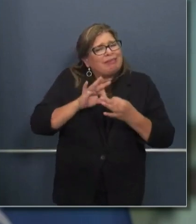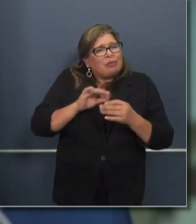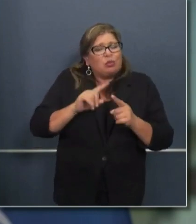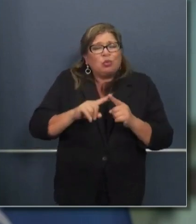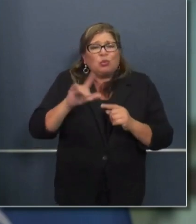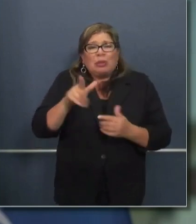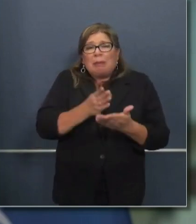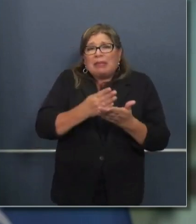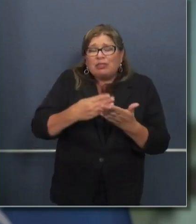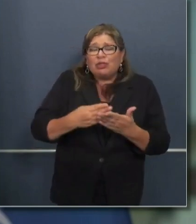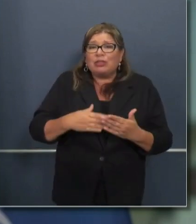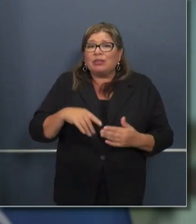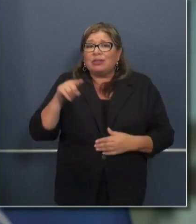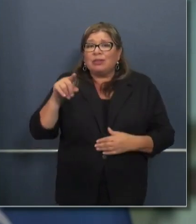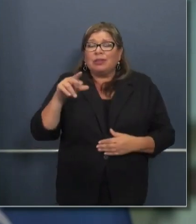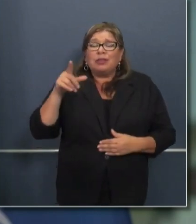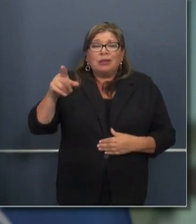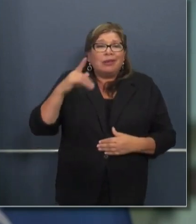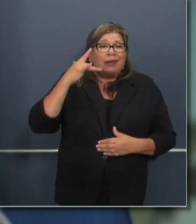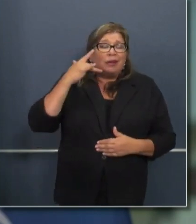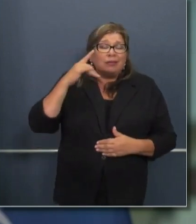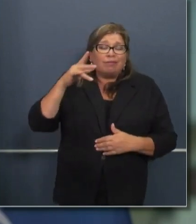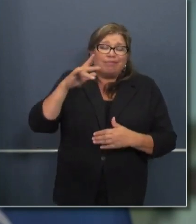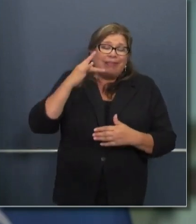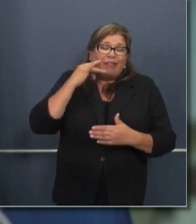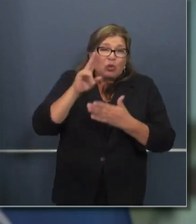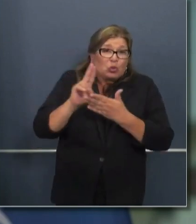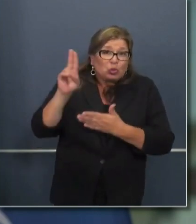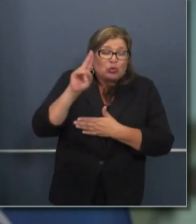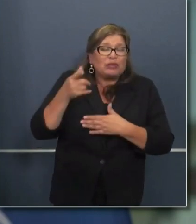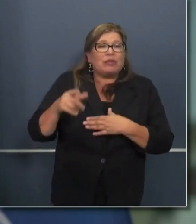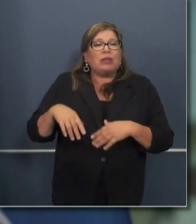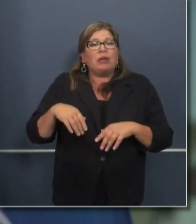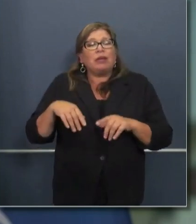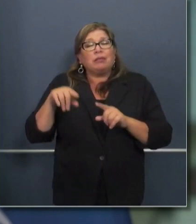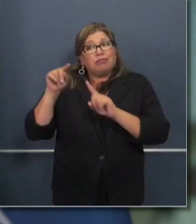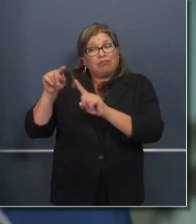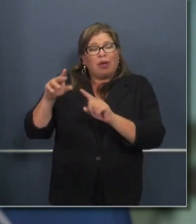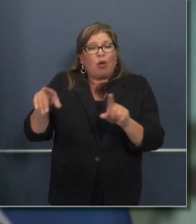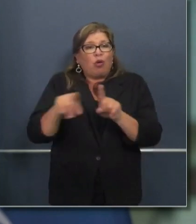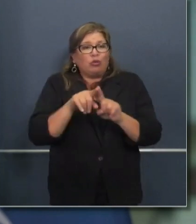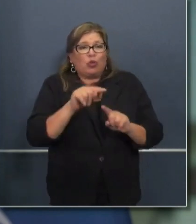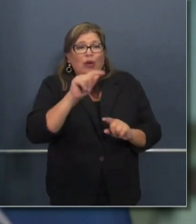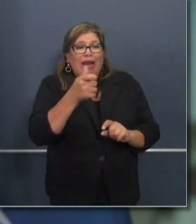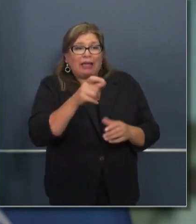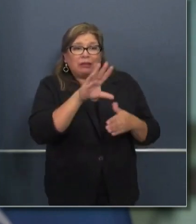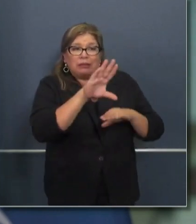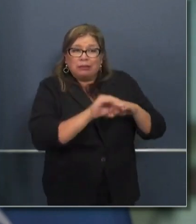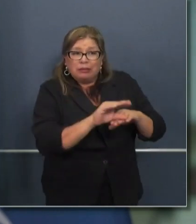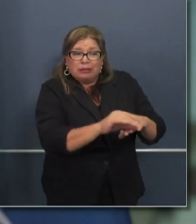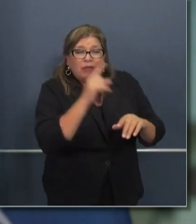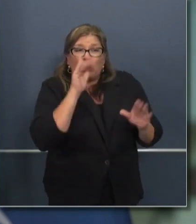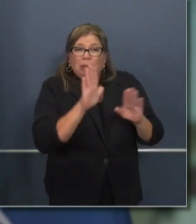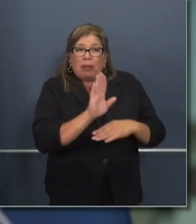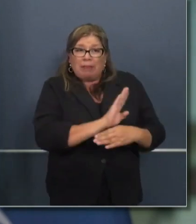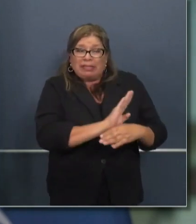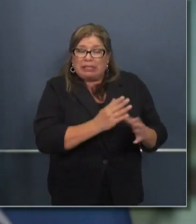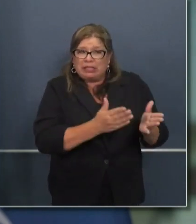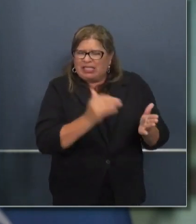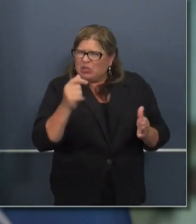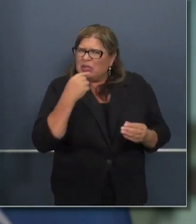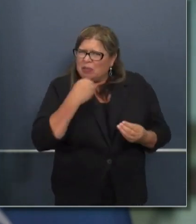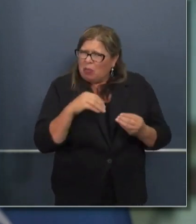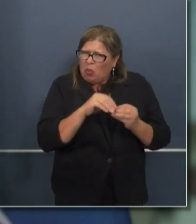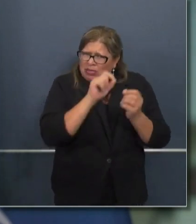breaks that were going to go to small businesses. Well, there are tax breaks that will benefit small businesses. We had an